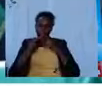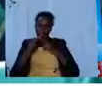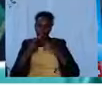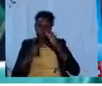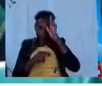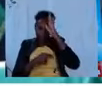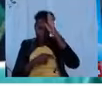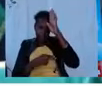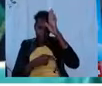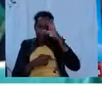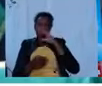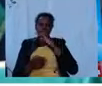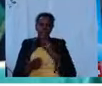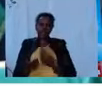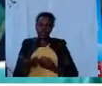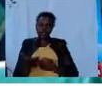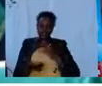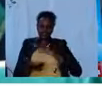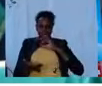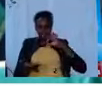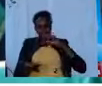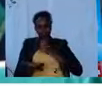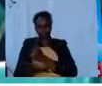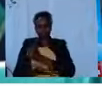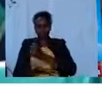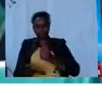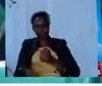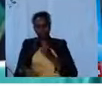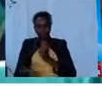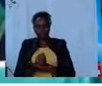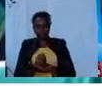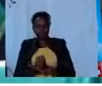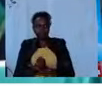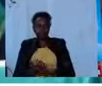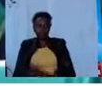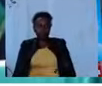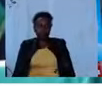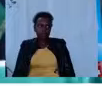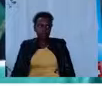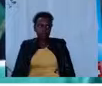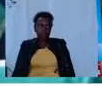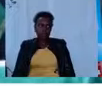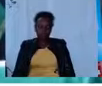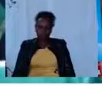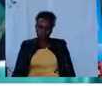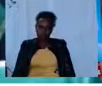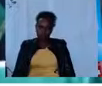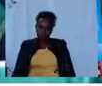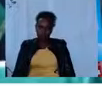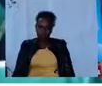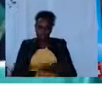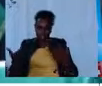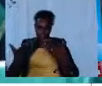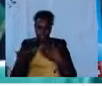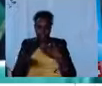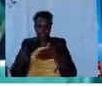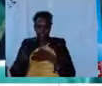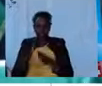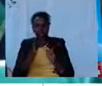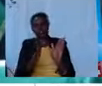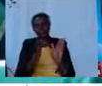God the Father, the Son, and the Holy Spirit. Amen. I take this